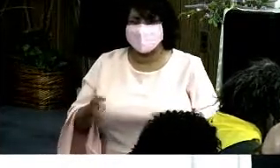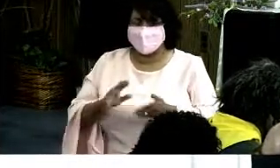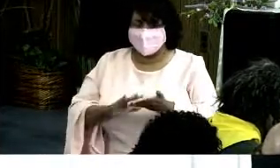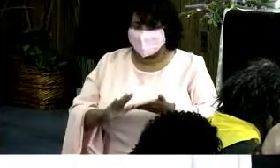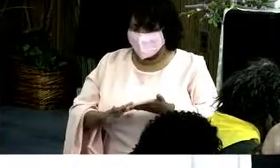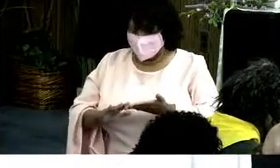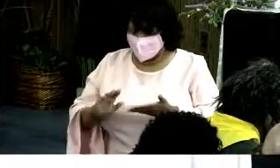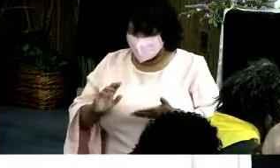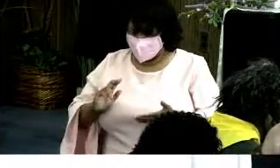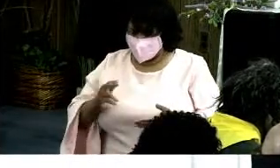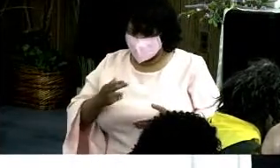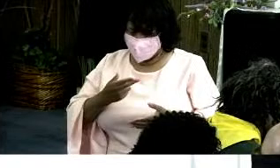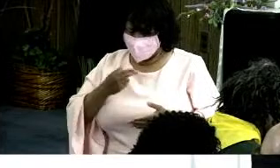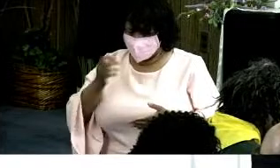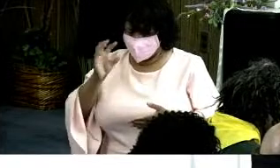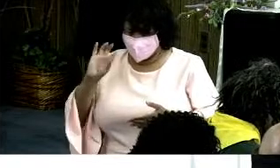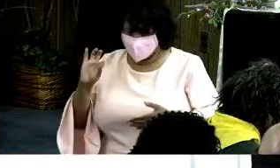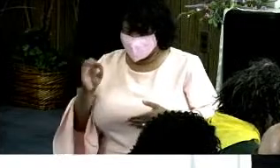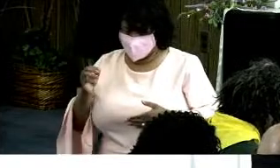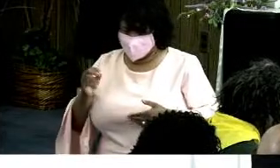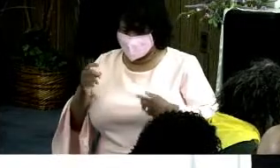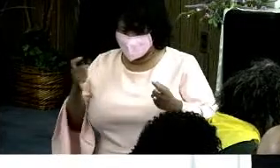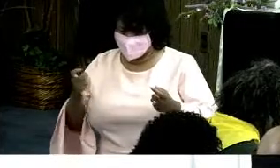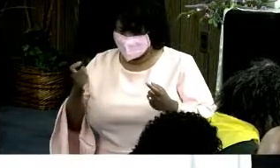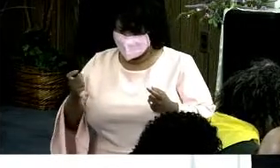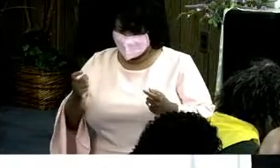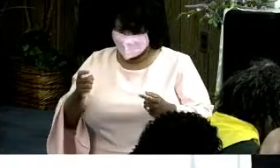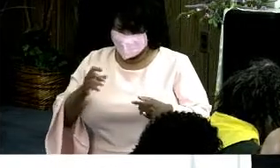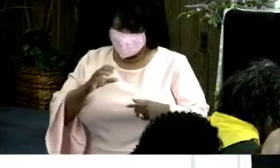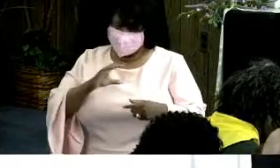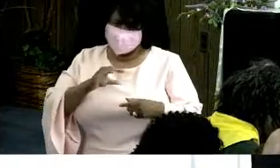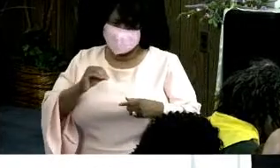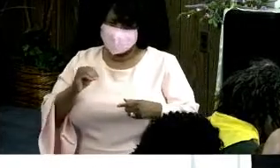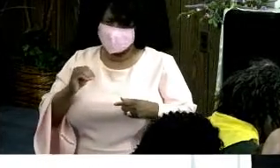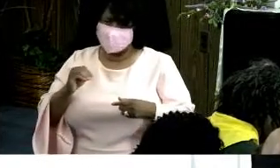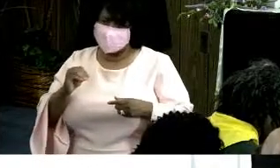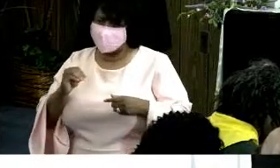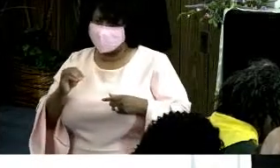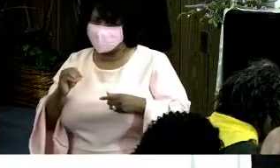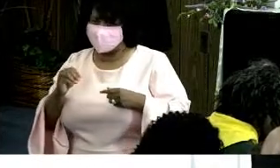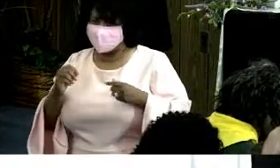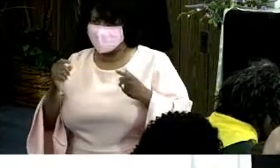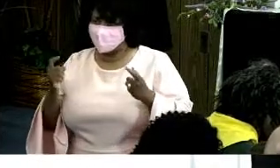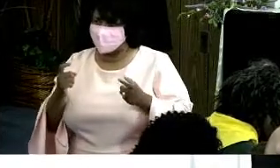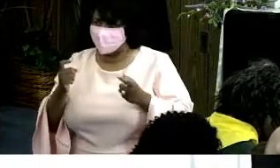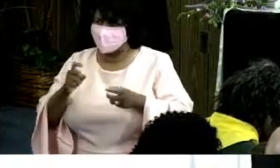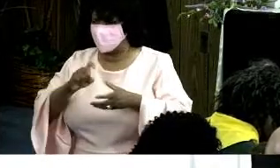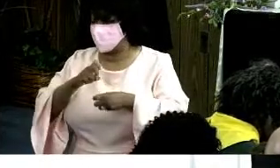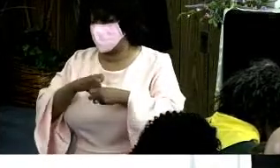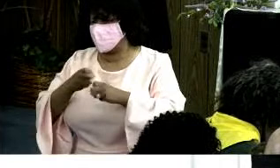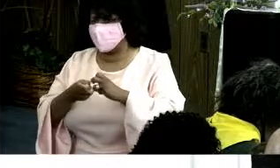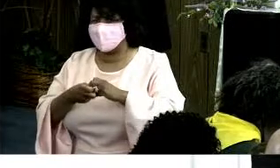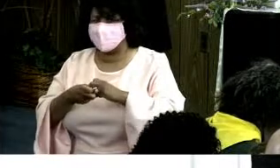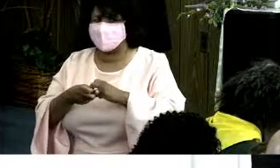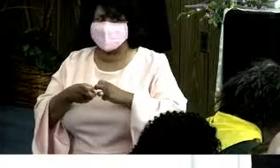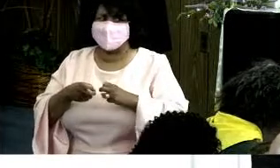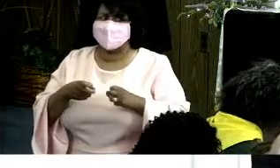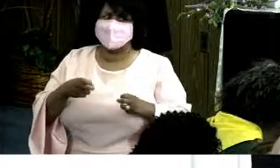Forgive us, Lord, for our sins and shortcomings. Forgive us, Lord, for everything, whether we know or not